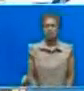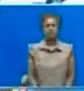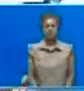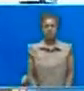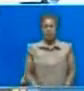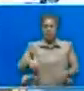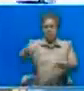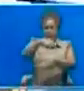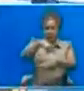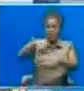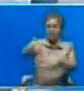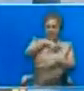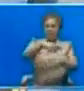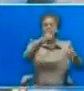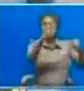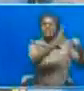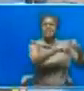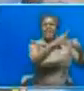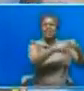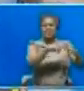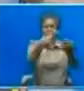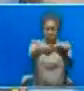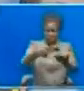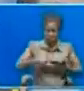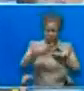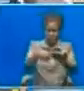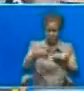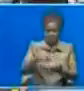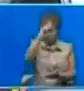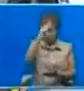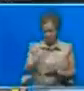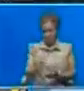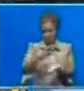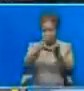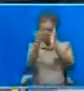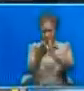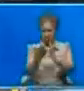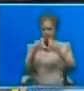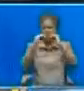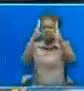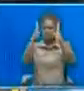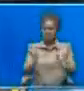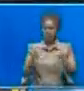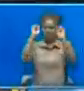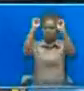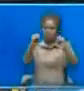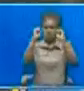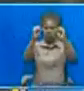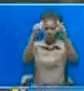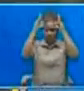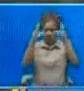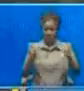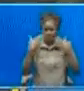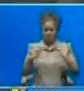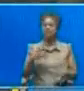After 7 hours of deliberations before Industrial Court Judge Ndumanderi, the fate of the teachers' strike was sealed.